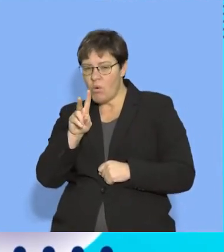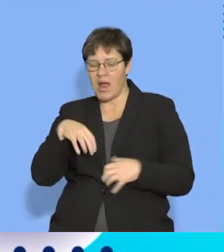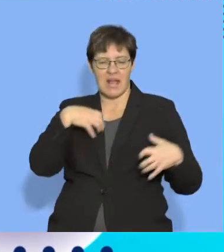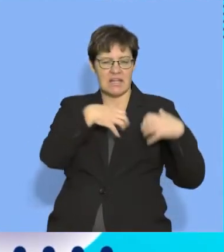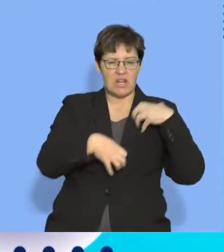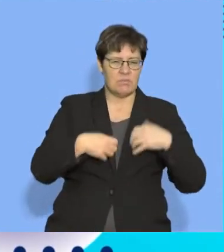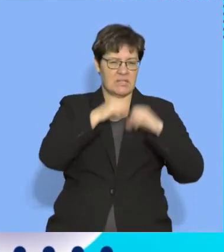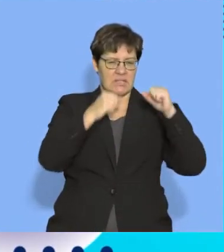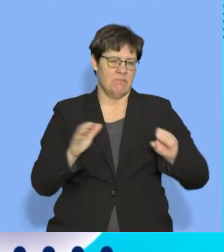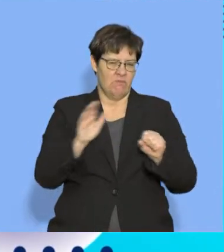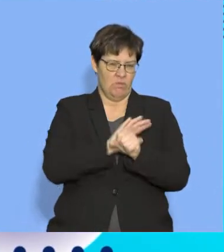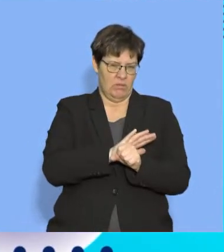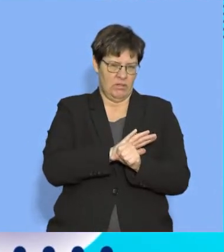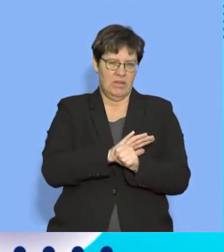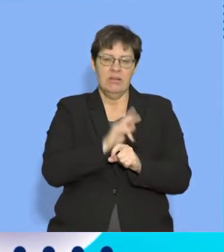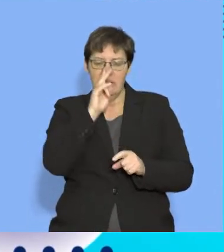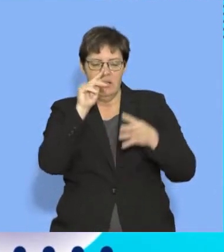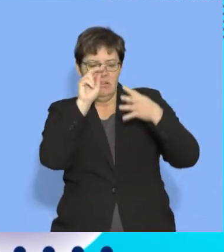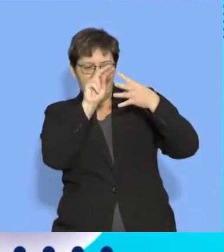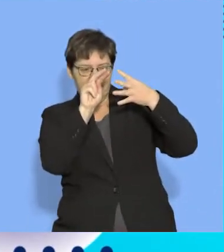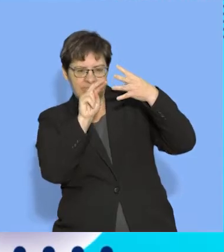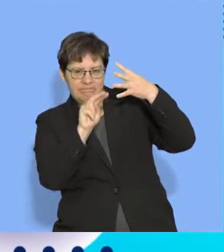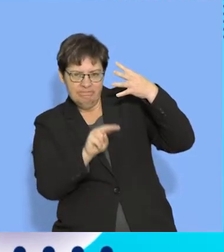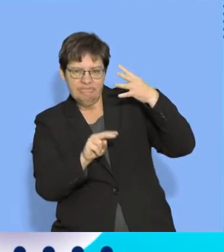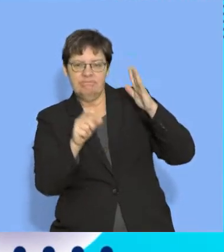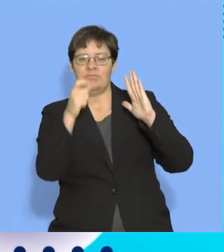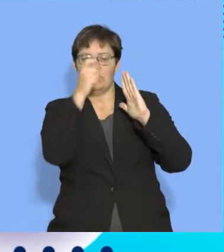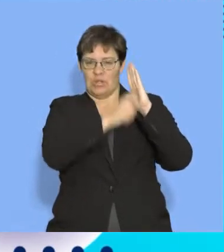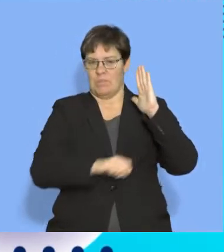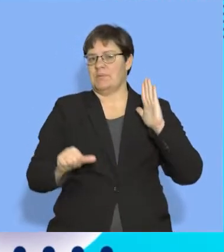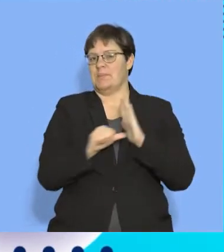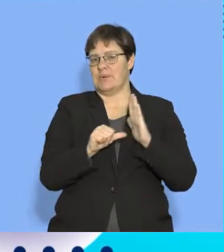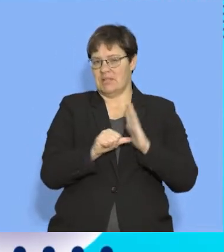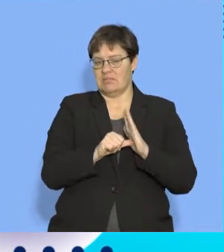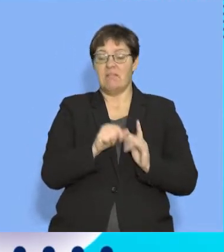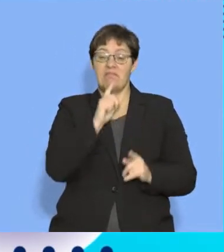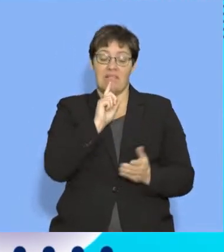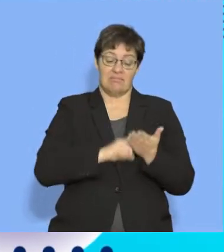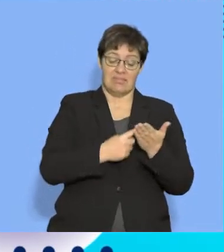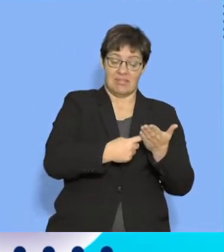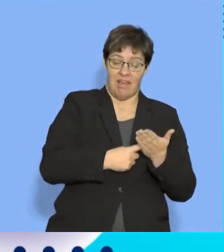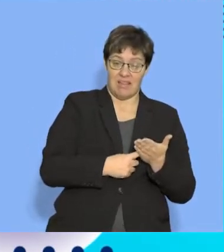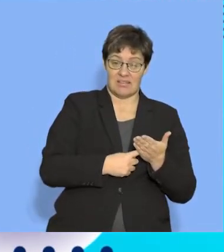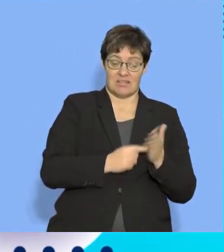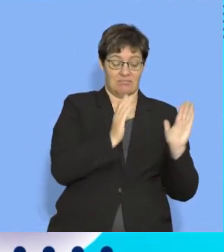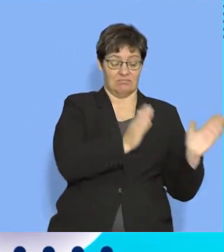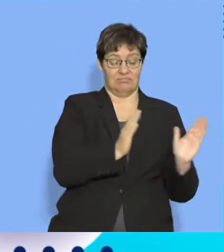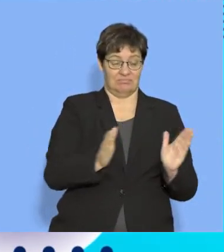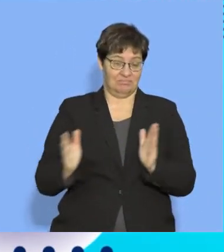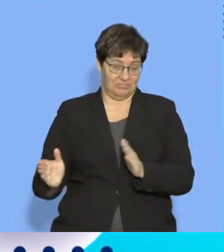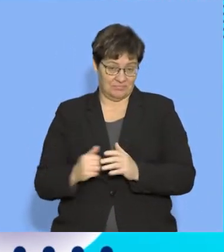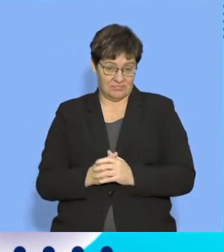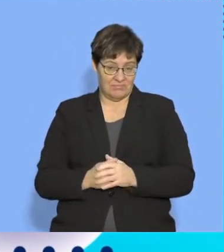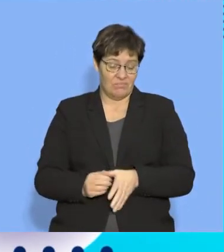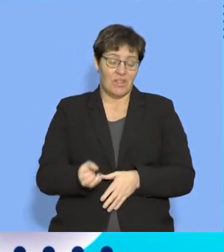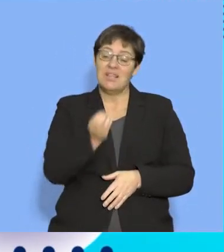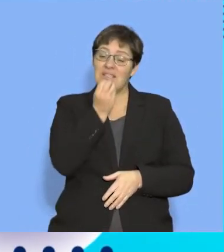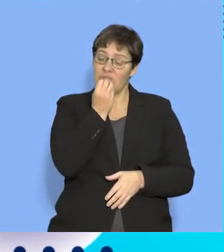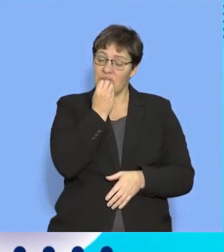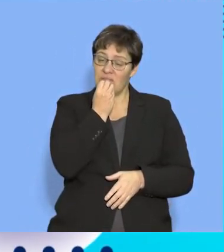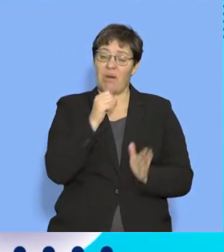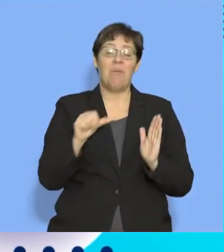have an overview of some of the important terms, and then we get into the processes that we need to discuss. Remember that nutrition is an important part